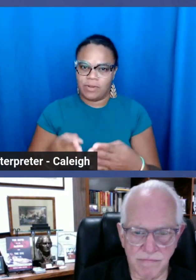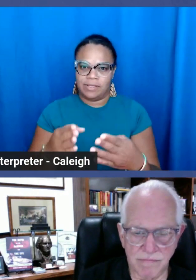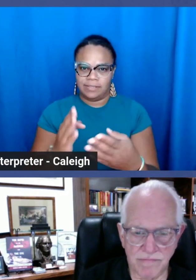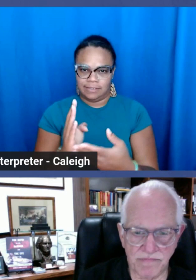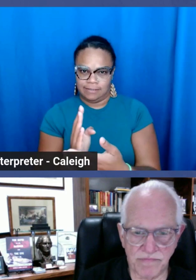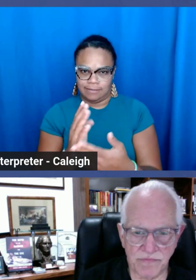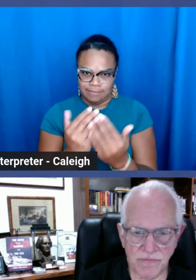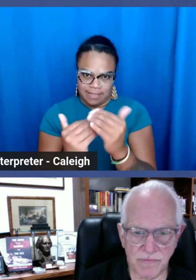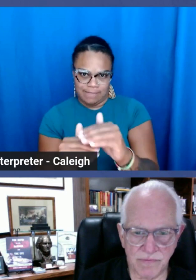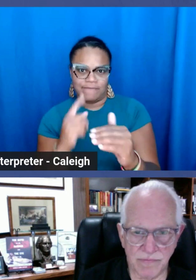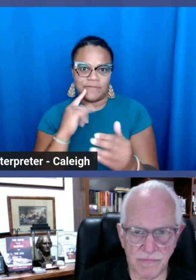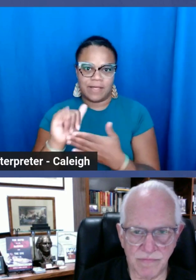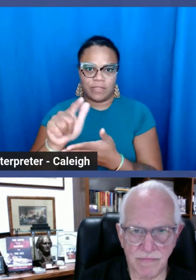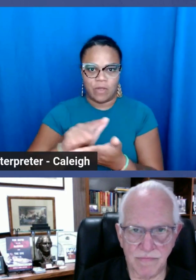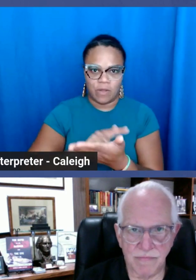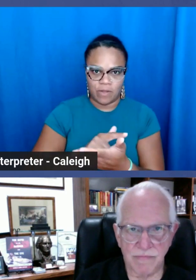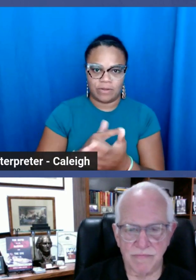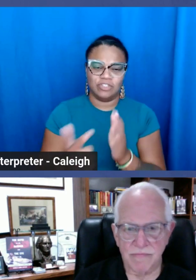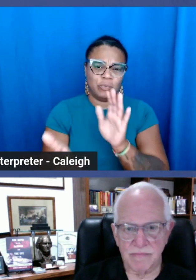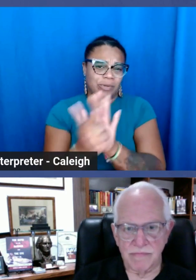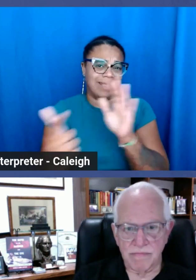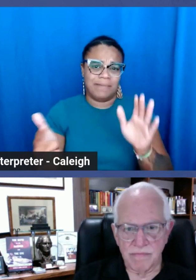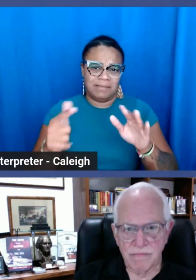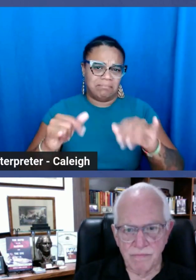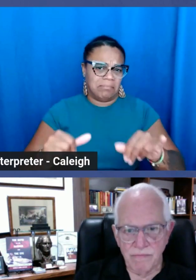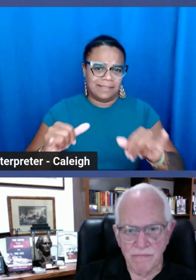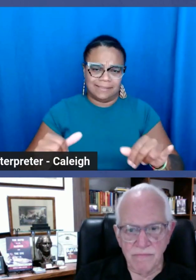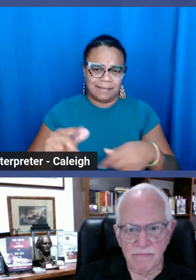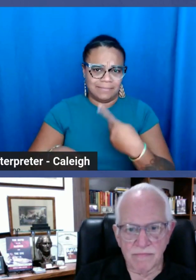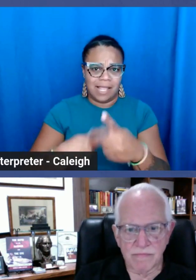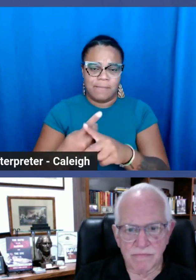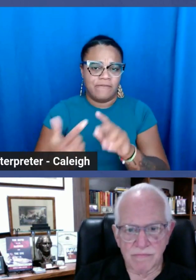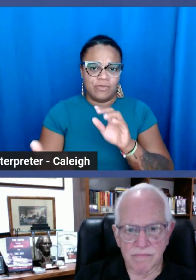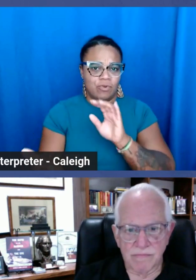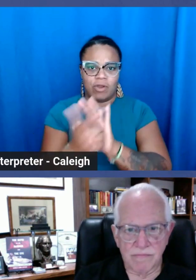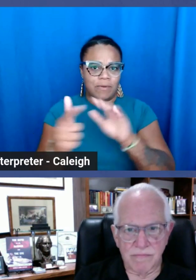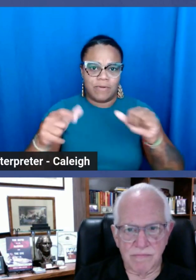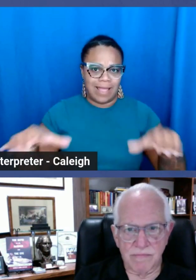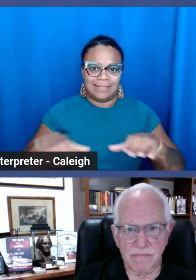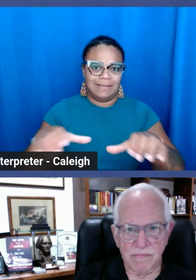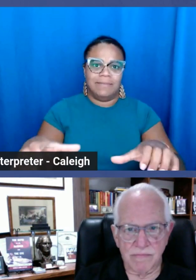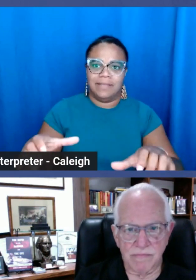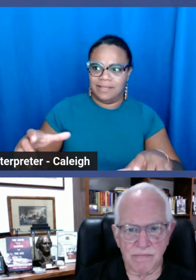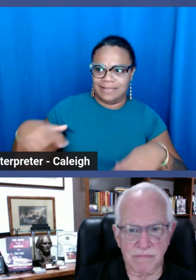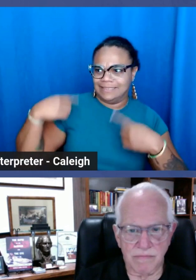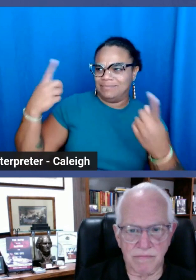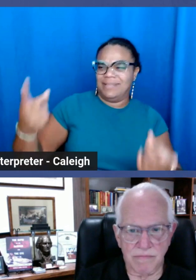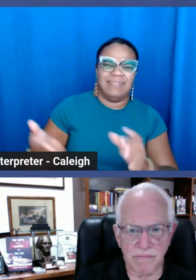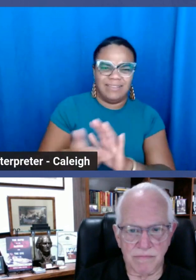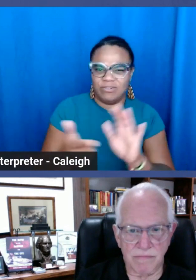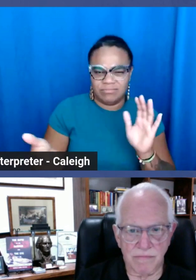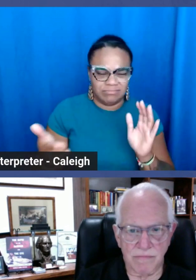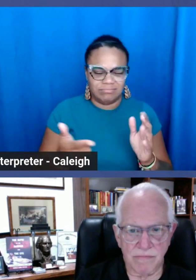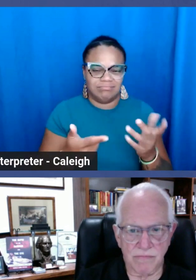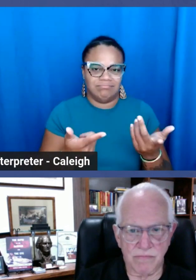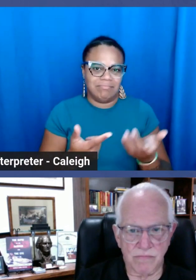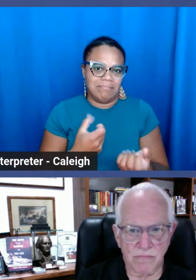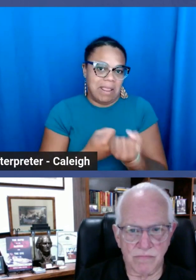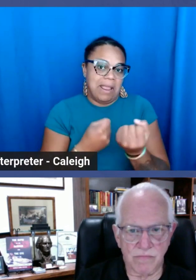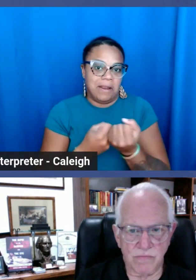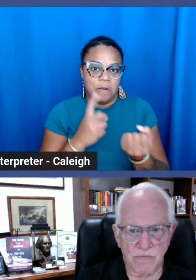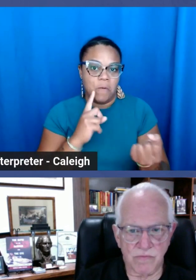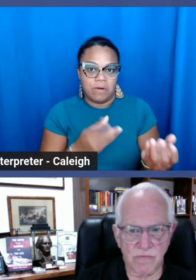prohibit what has historically been considered to be criminal activity of aiding and abetting otherwise illegal